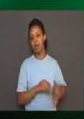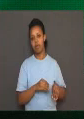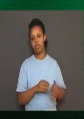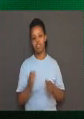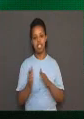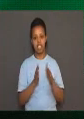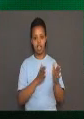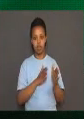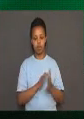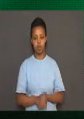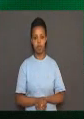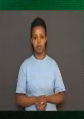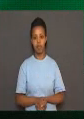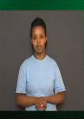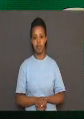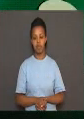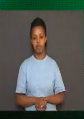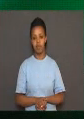Students, let's get ready.